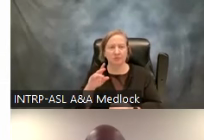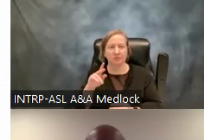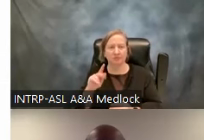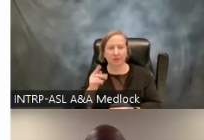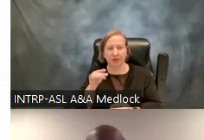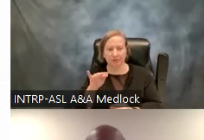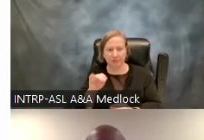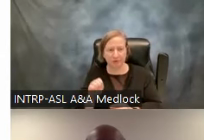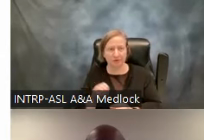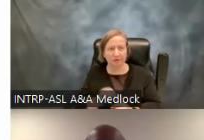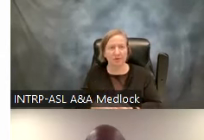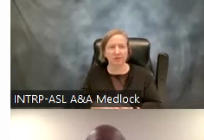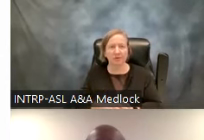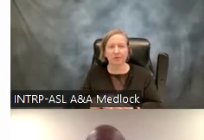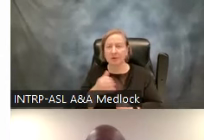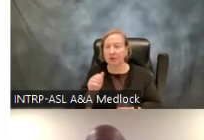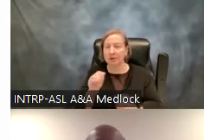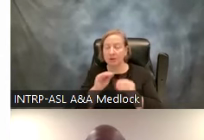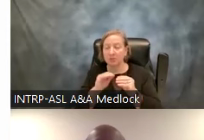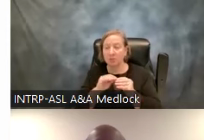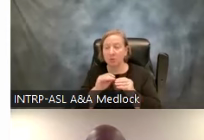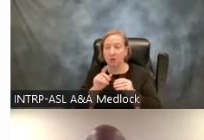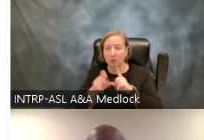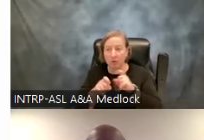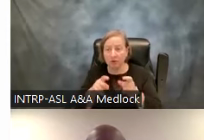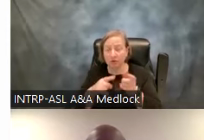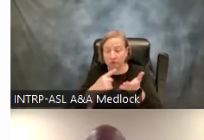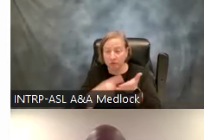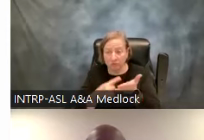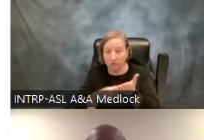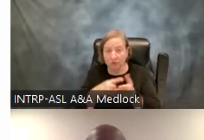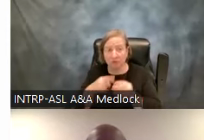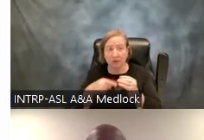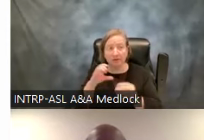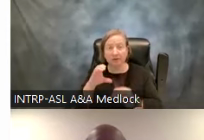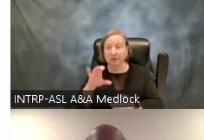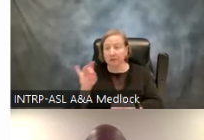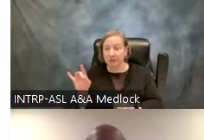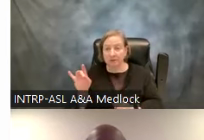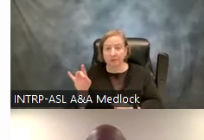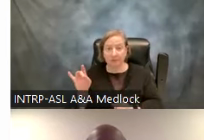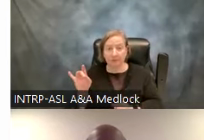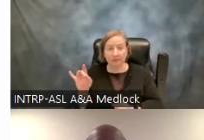Was there any more discussion or question about C8?